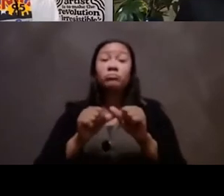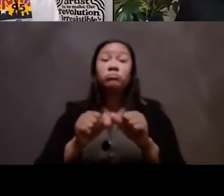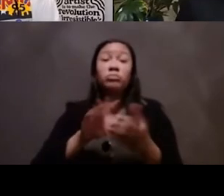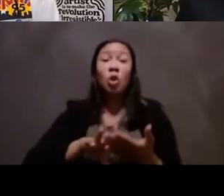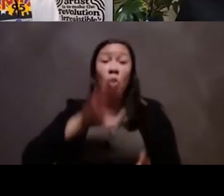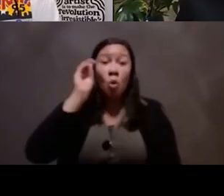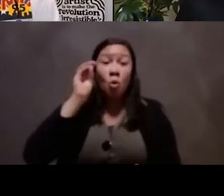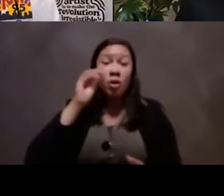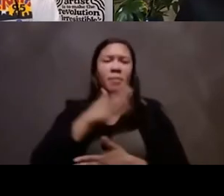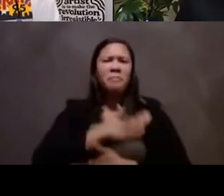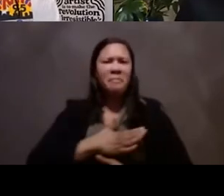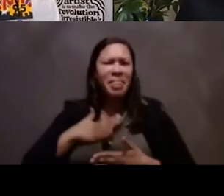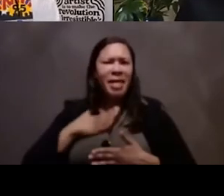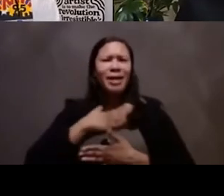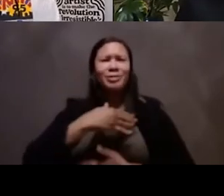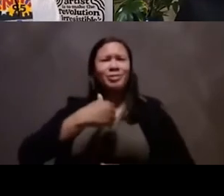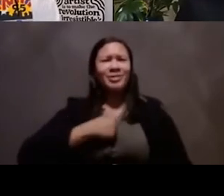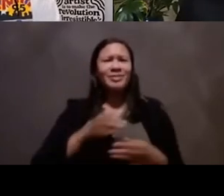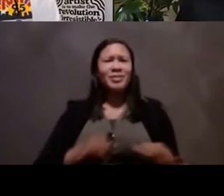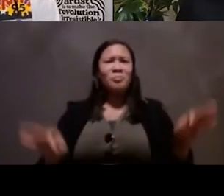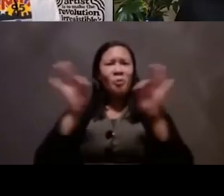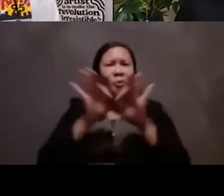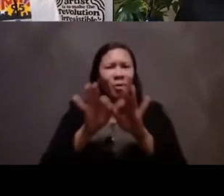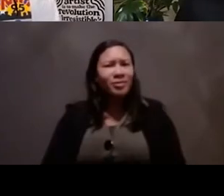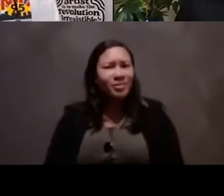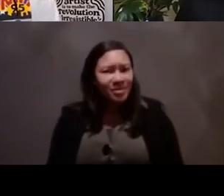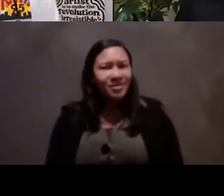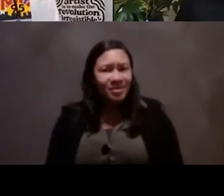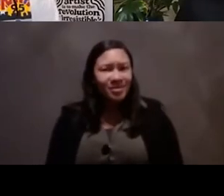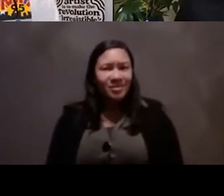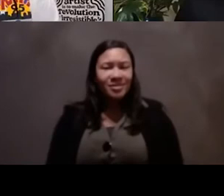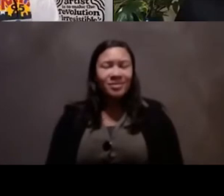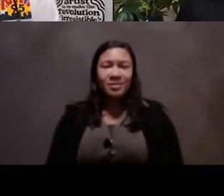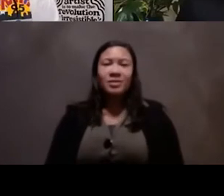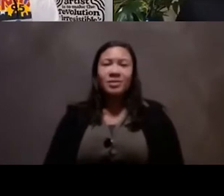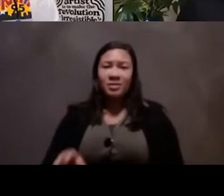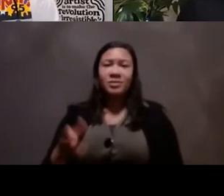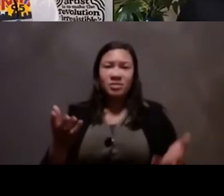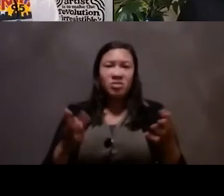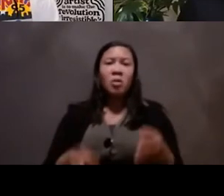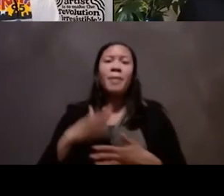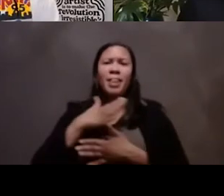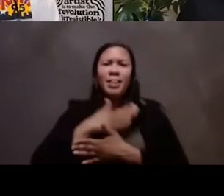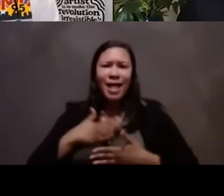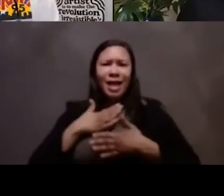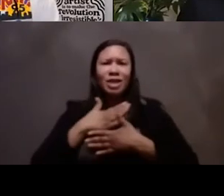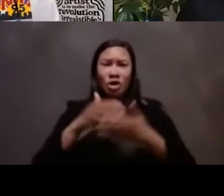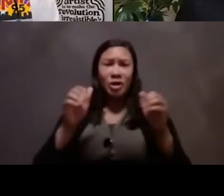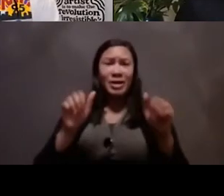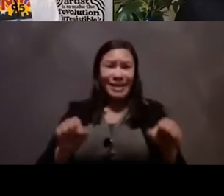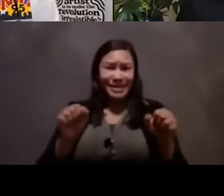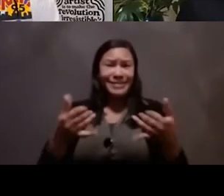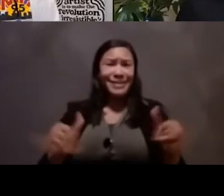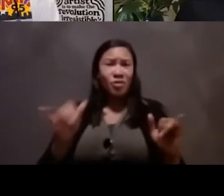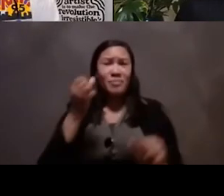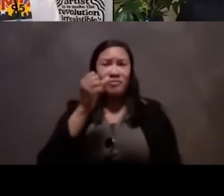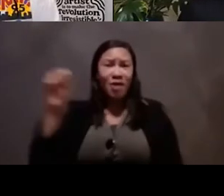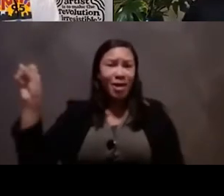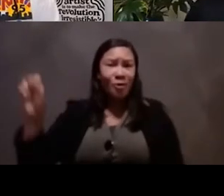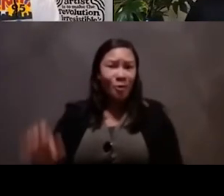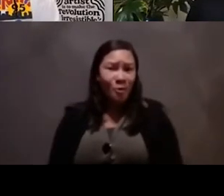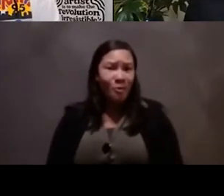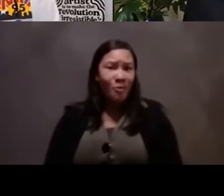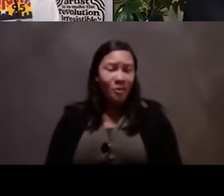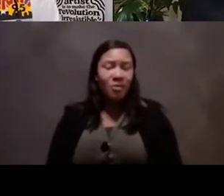is important, you know, and pleasure is radical. And so it's work for me,